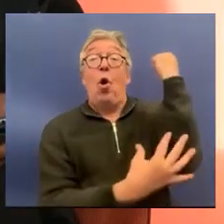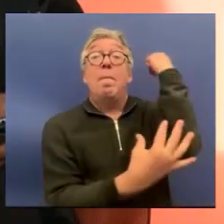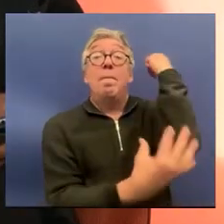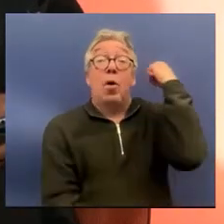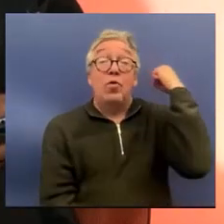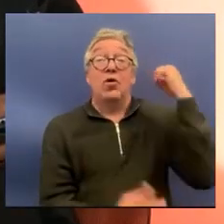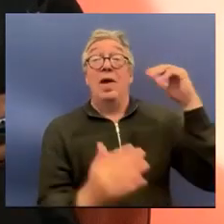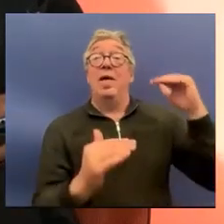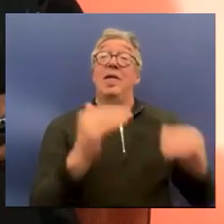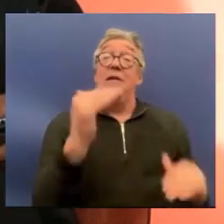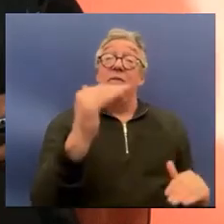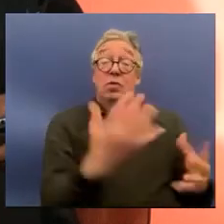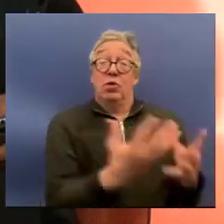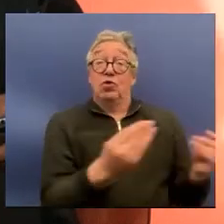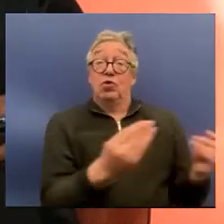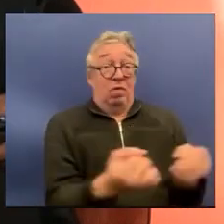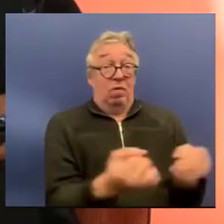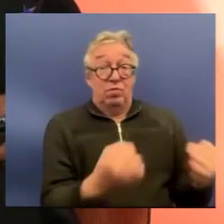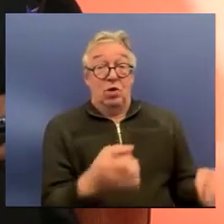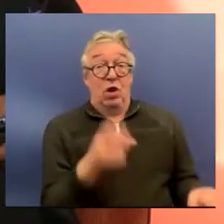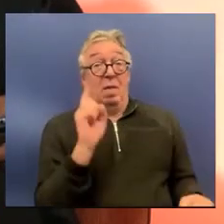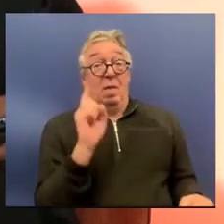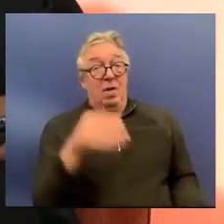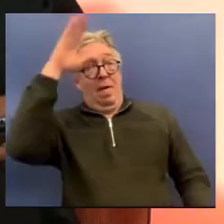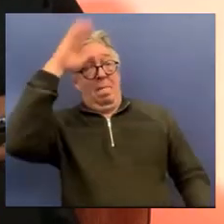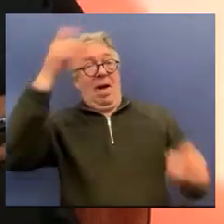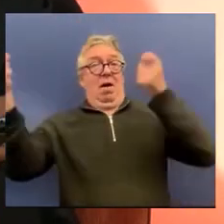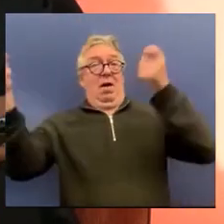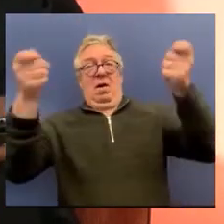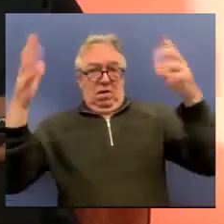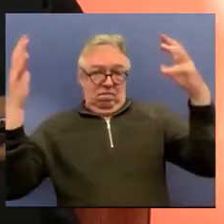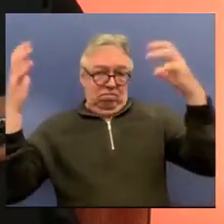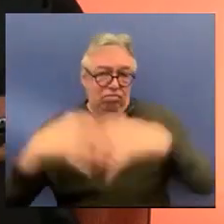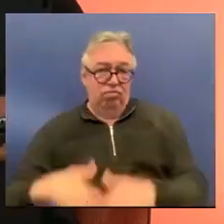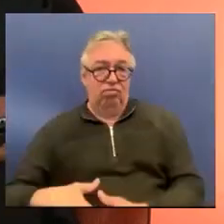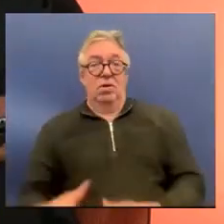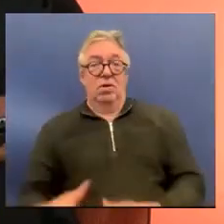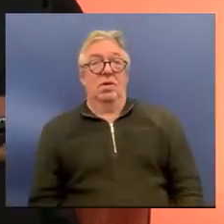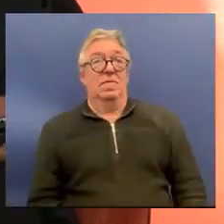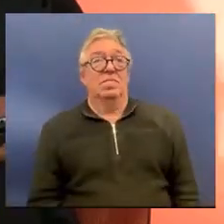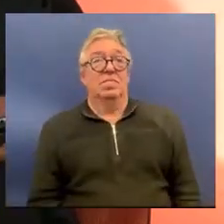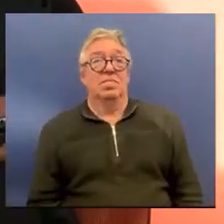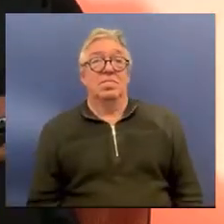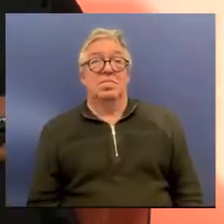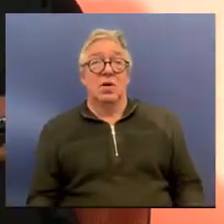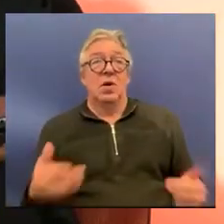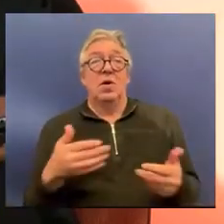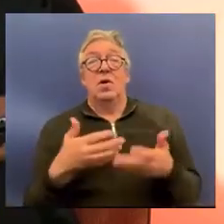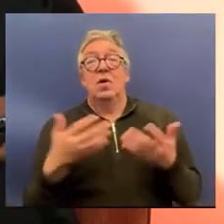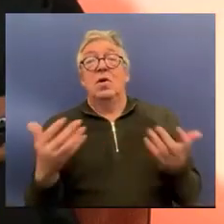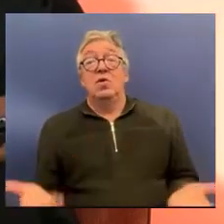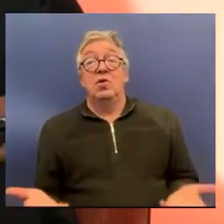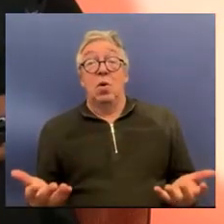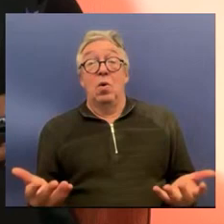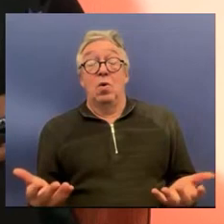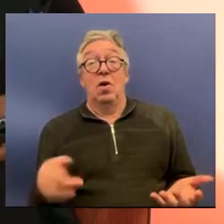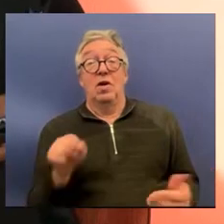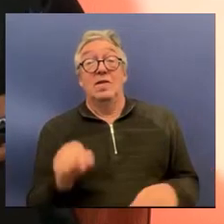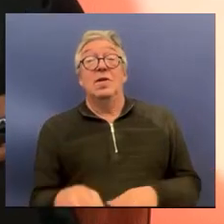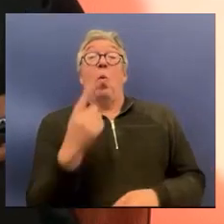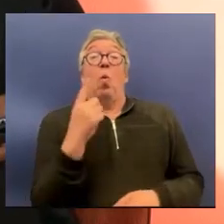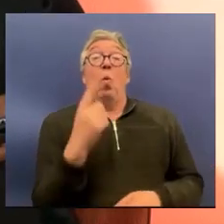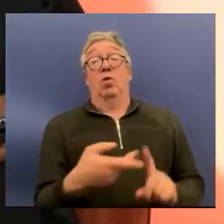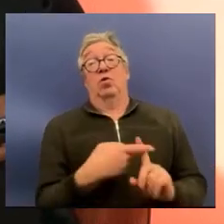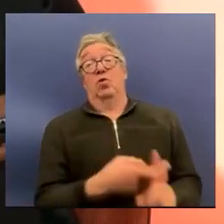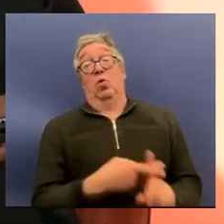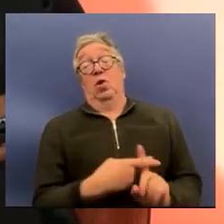also deconstruct patriarchy, because poverty and gender are very much linked, and all of those things. And so this is one of the tools where we get that discussion